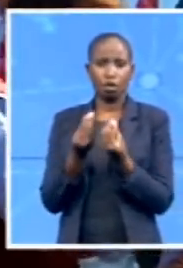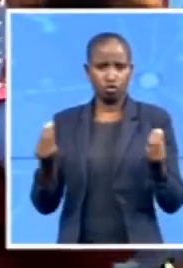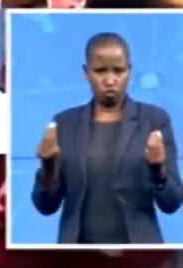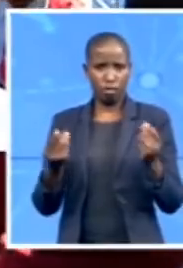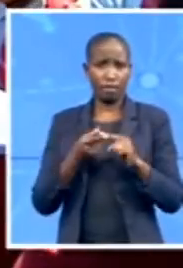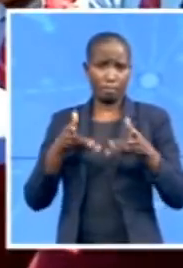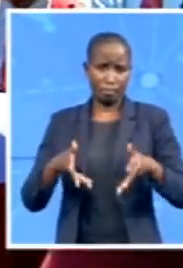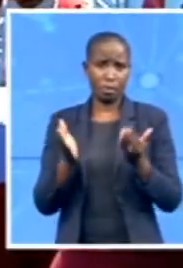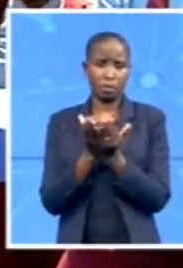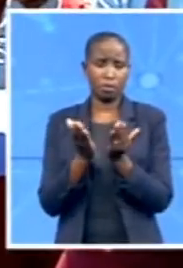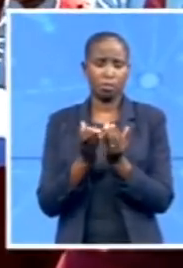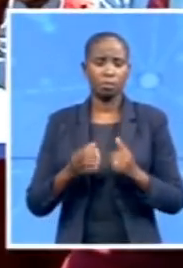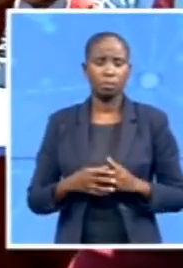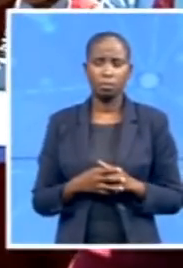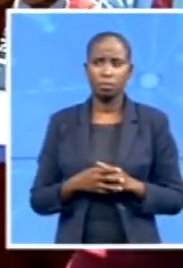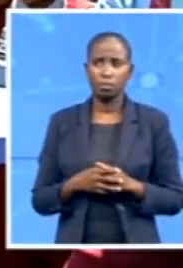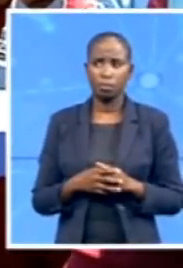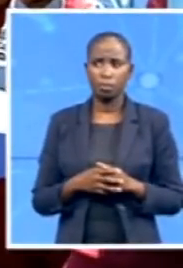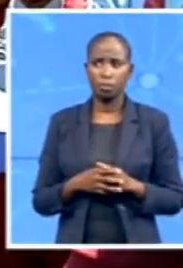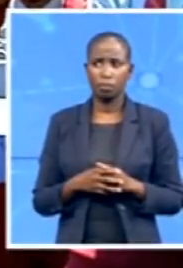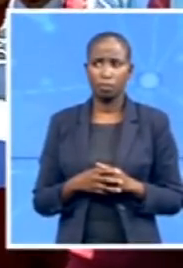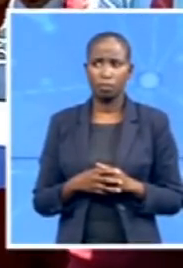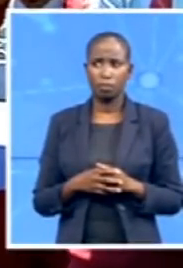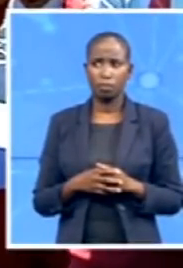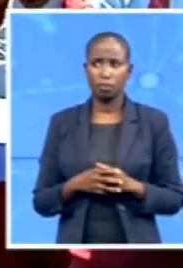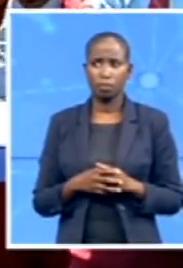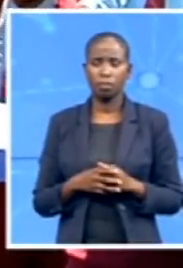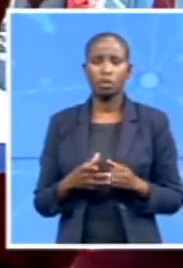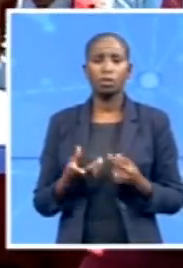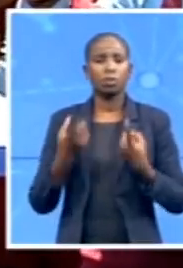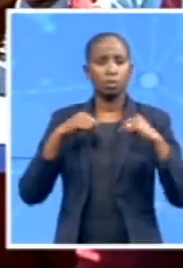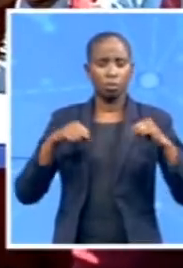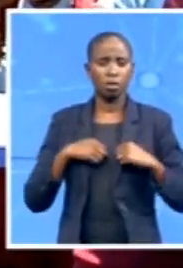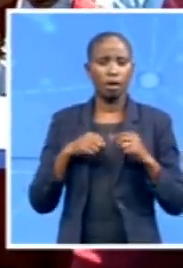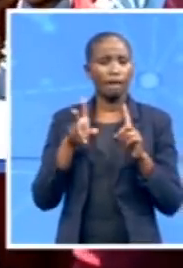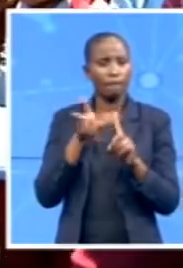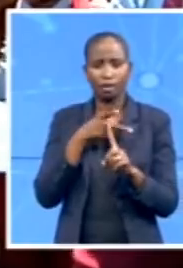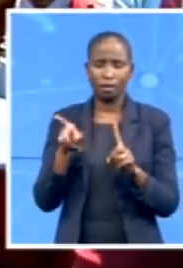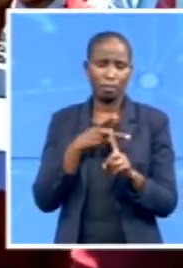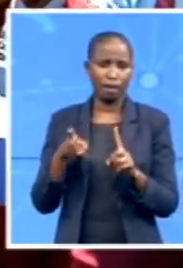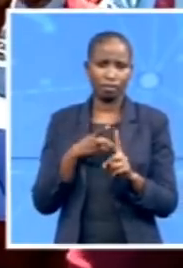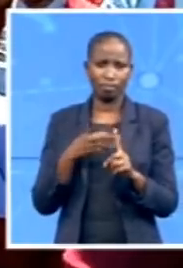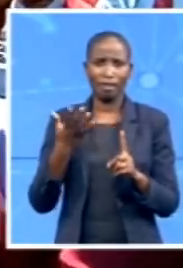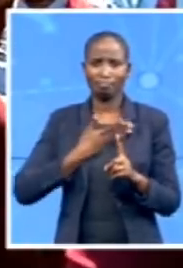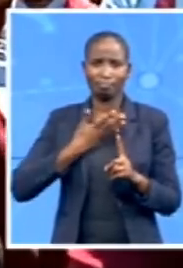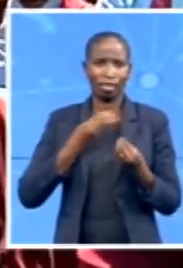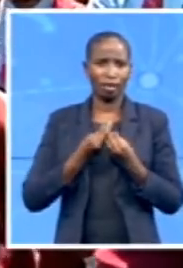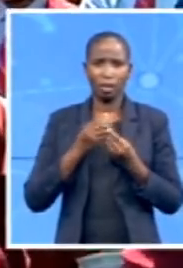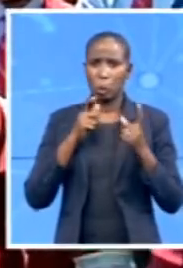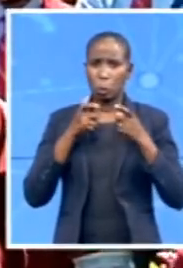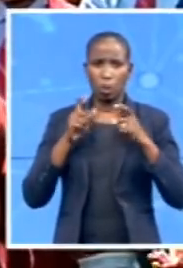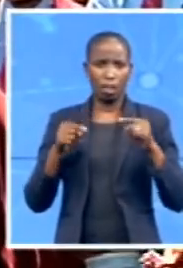victimized. We have been victimized for having things that we cannot control. A few teachers making remarks behind our backs, calling us